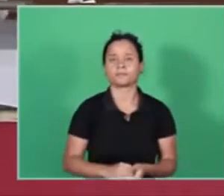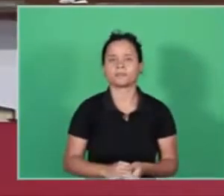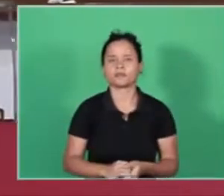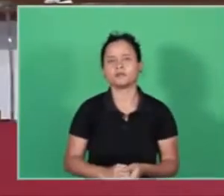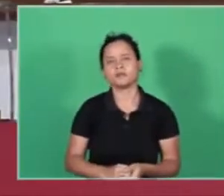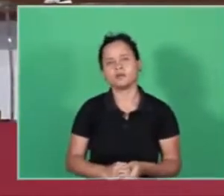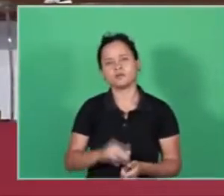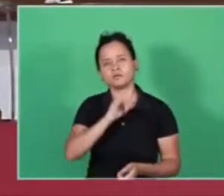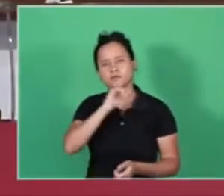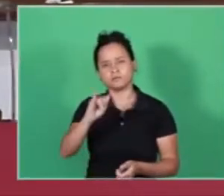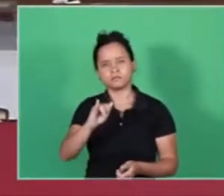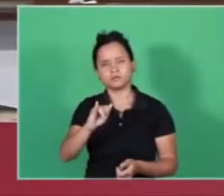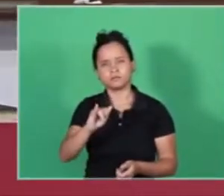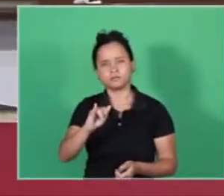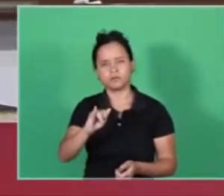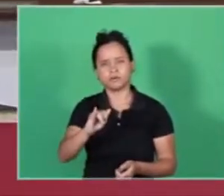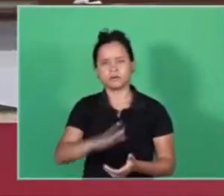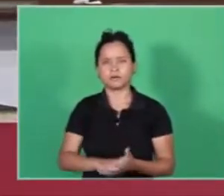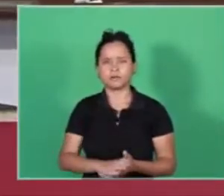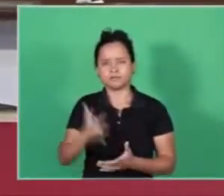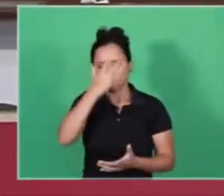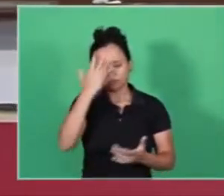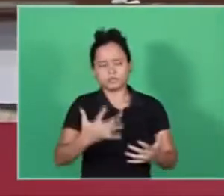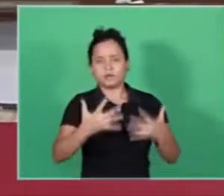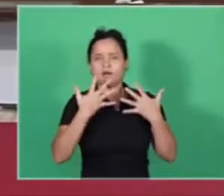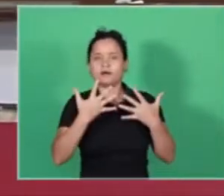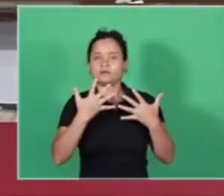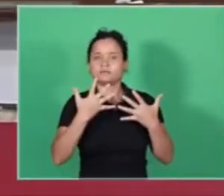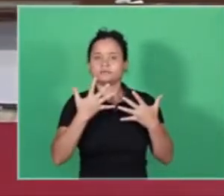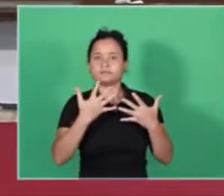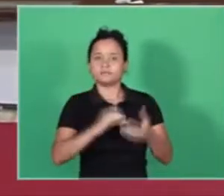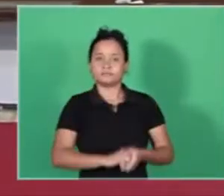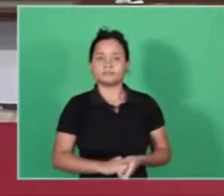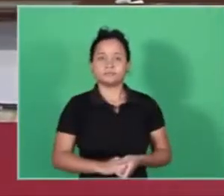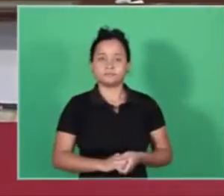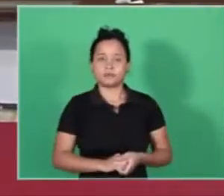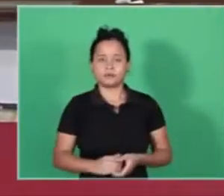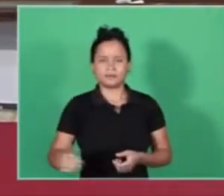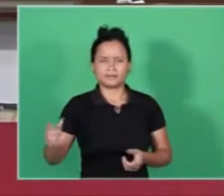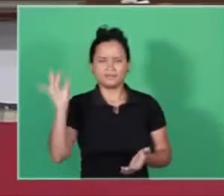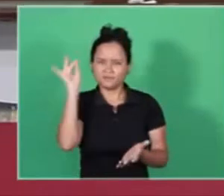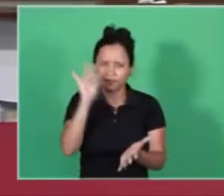When he understood this, what happened?